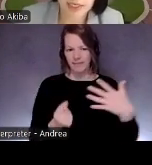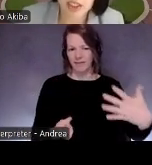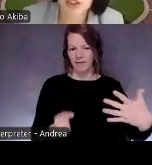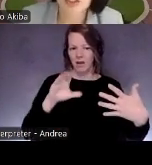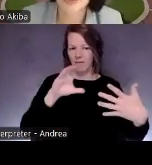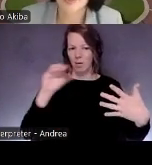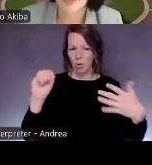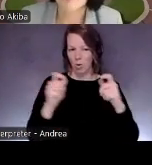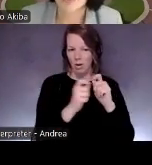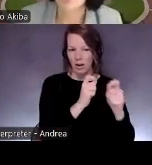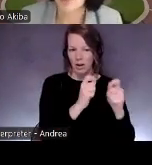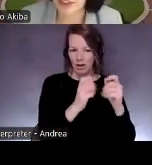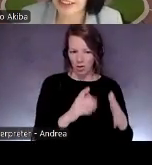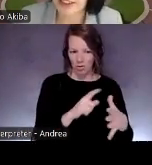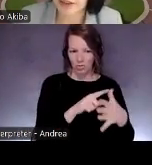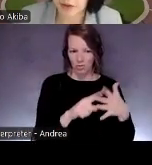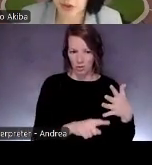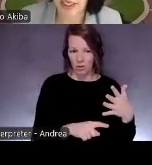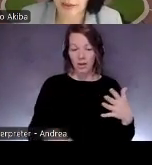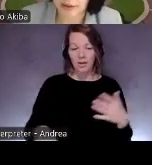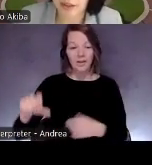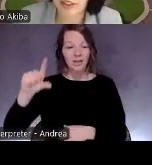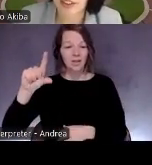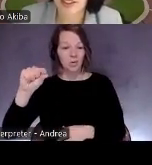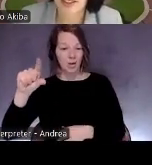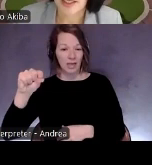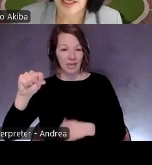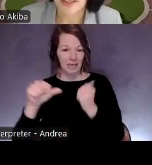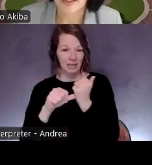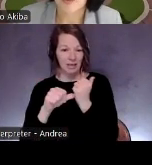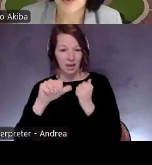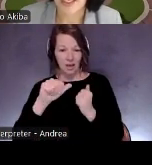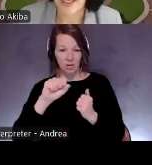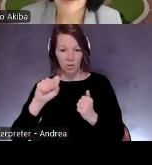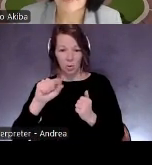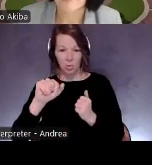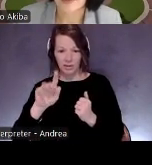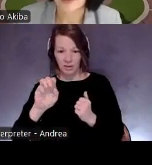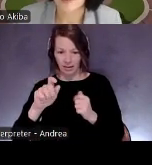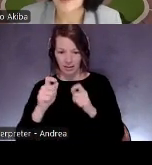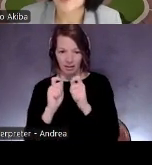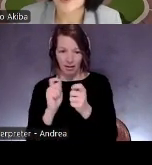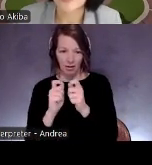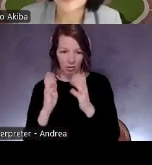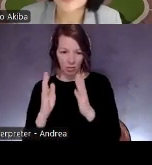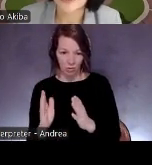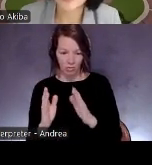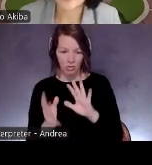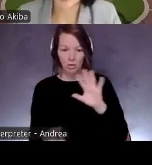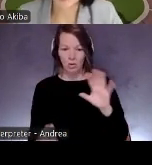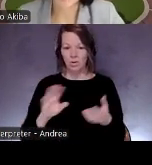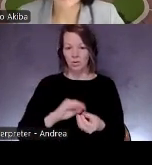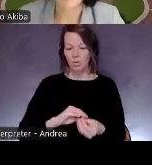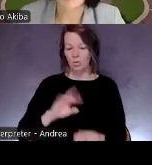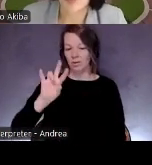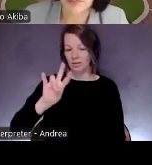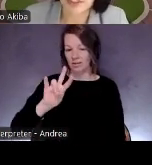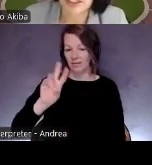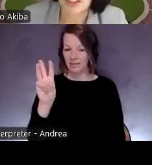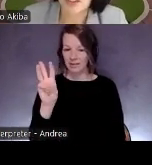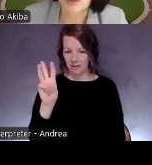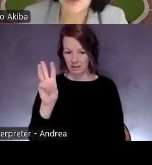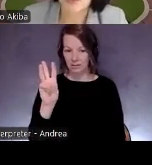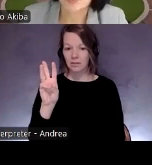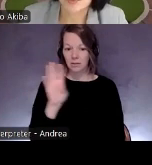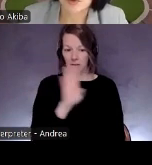as I mentioned, and we have 20 associate editors, and we have a total of 76 editorial board